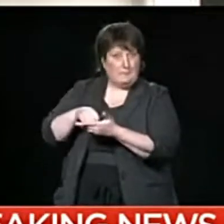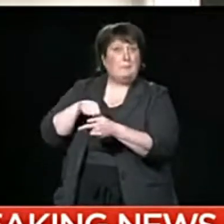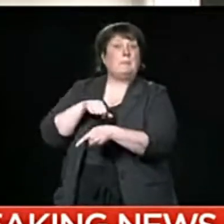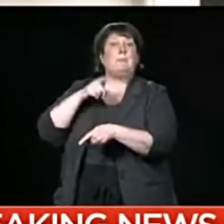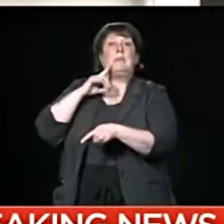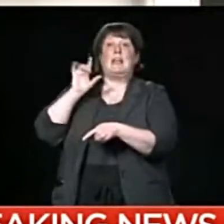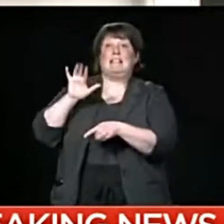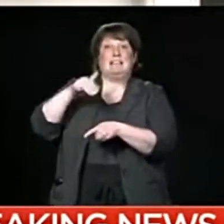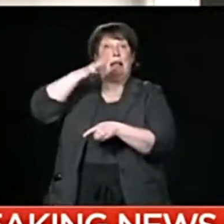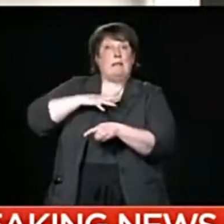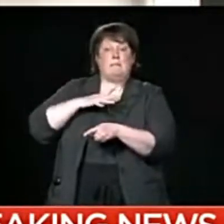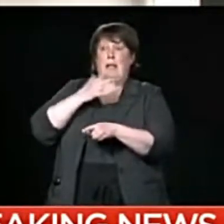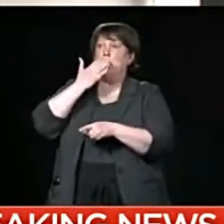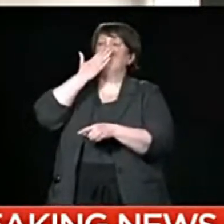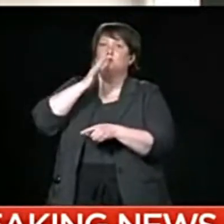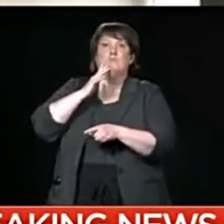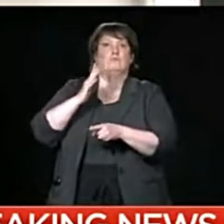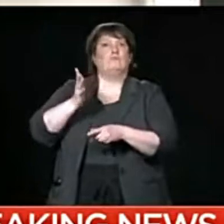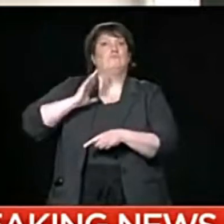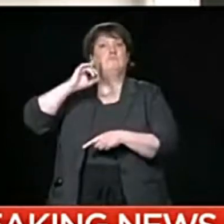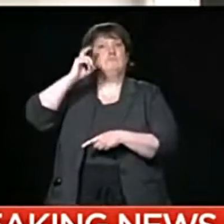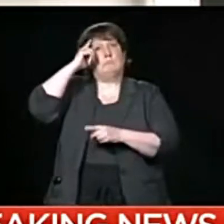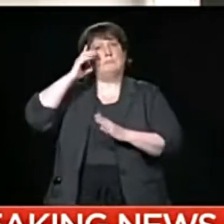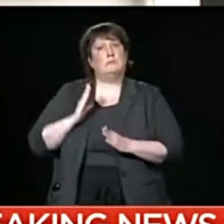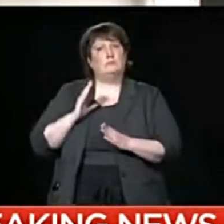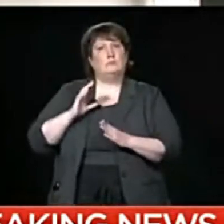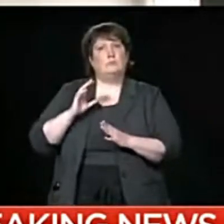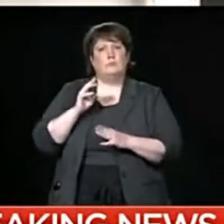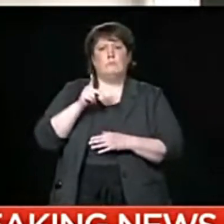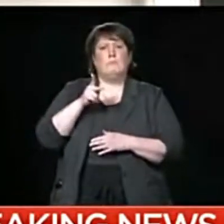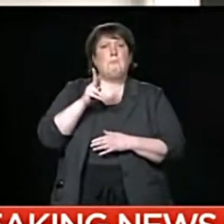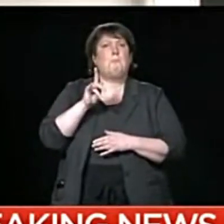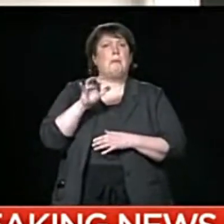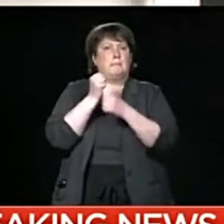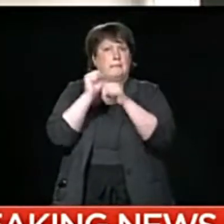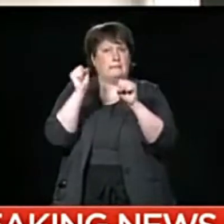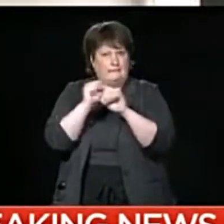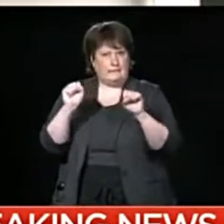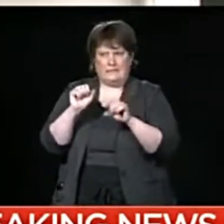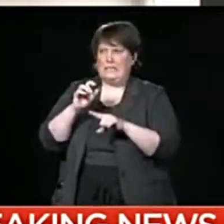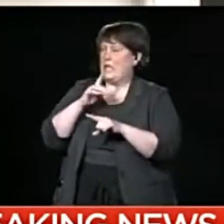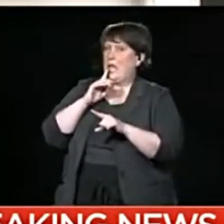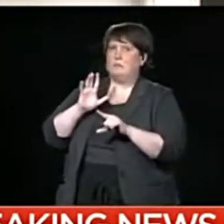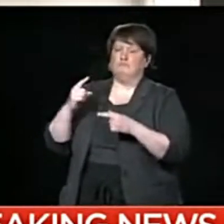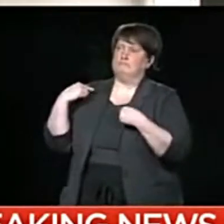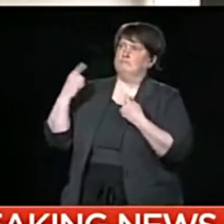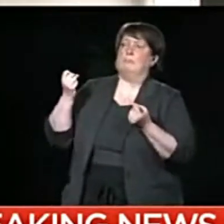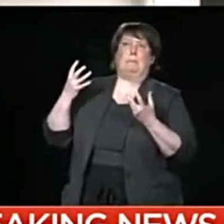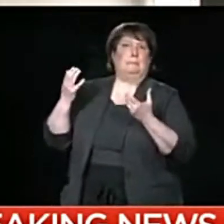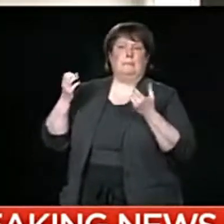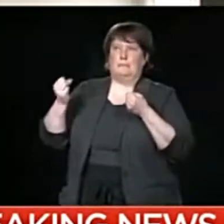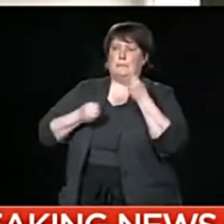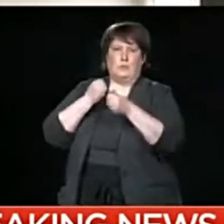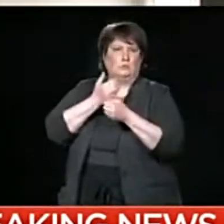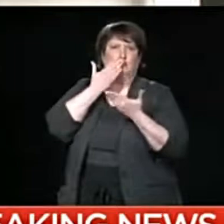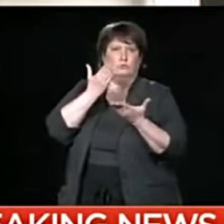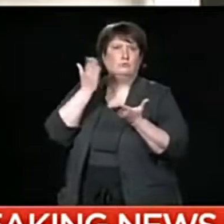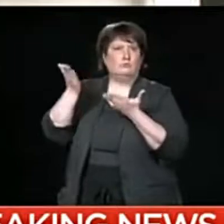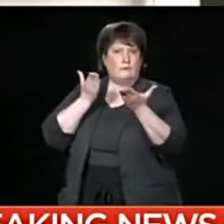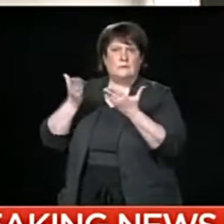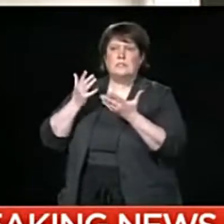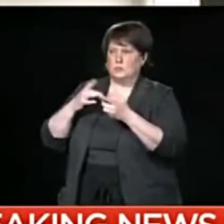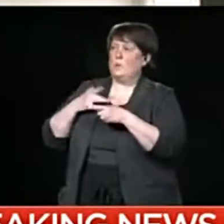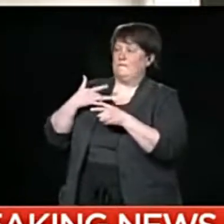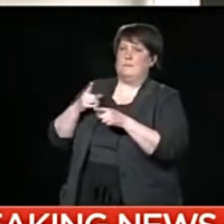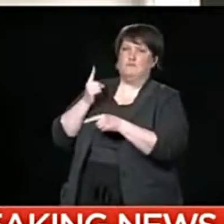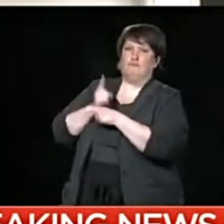Canada, including as Minister of Public Safety, Ralph has the right expertise to guide our response to this air disaster